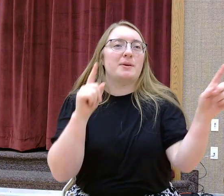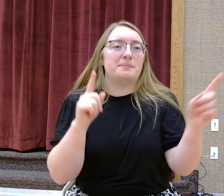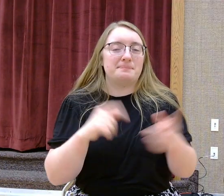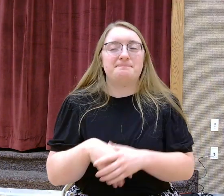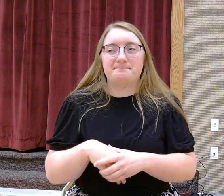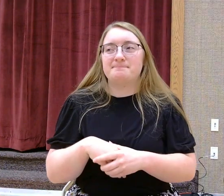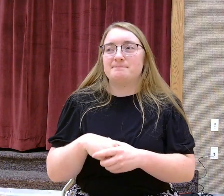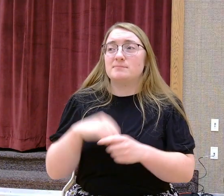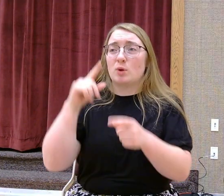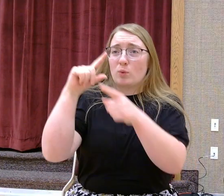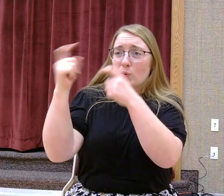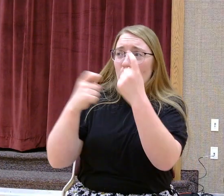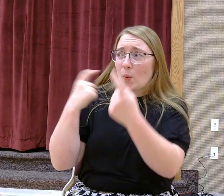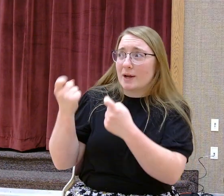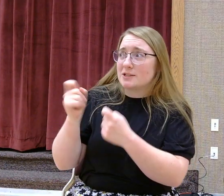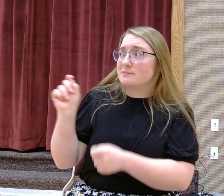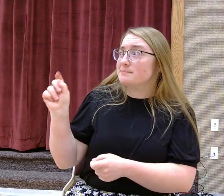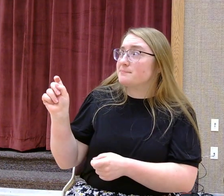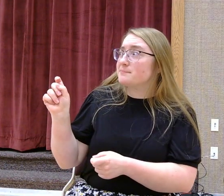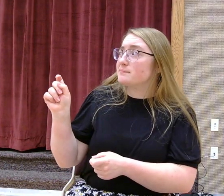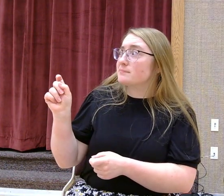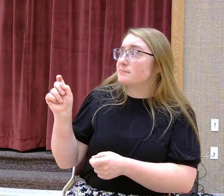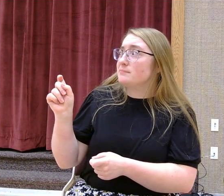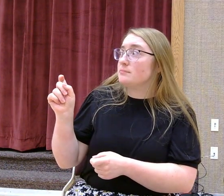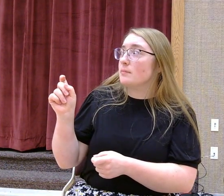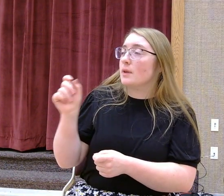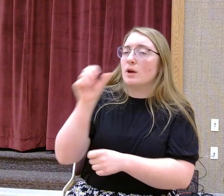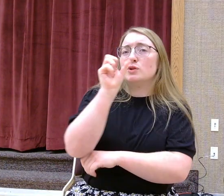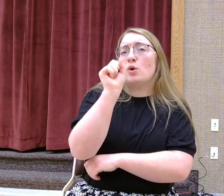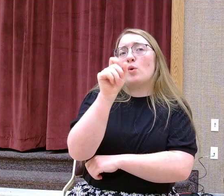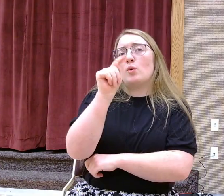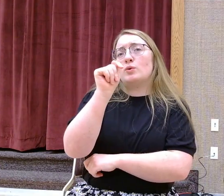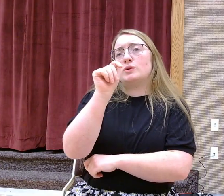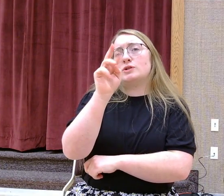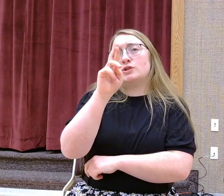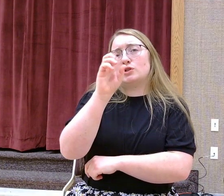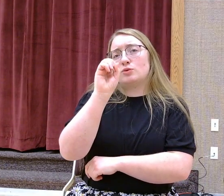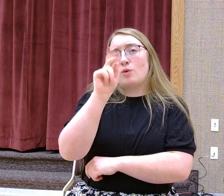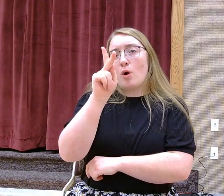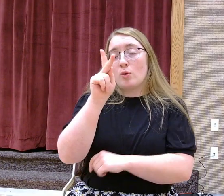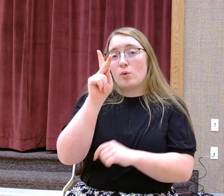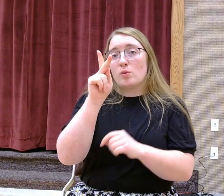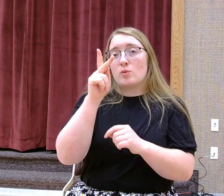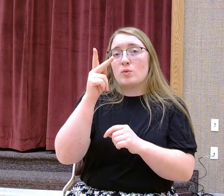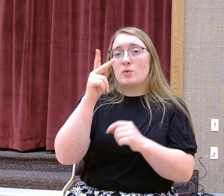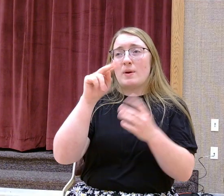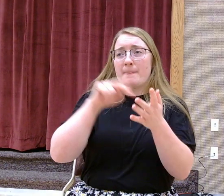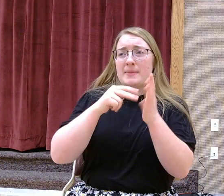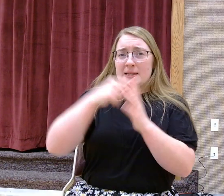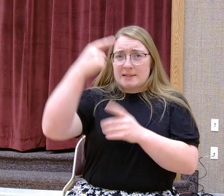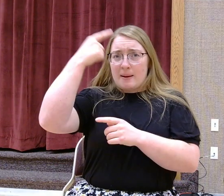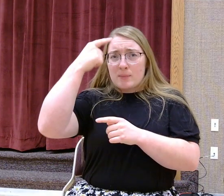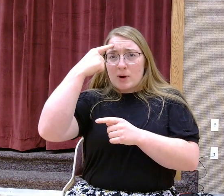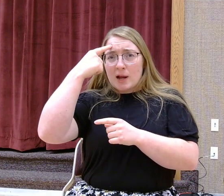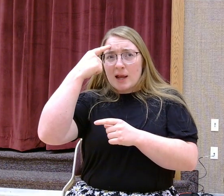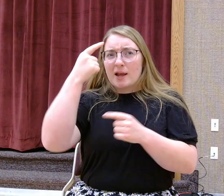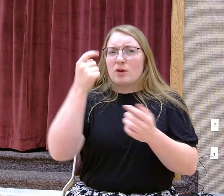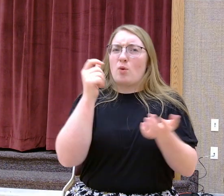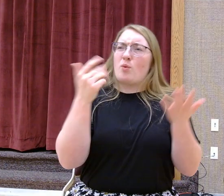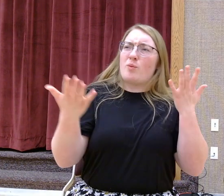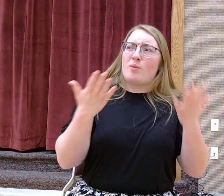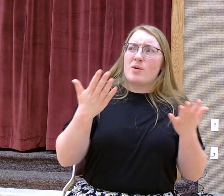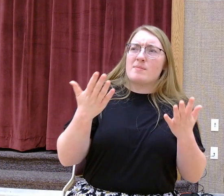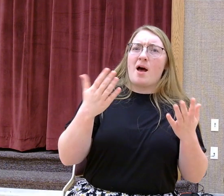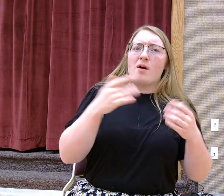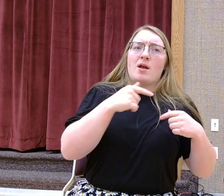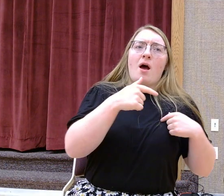Yes. So strokes typically occur in the brain? Correct. So what about the lungs and the